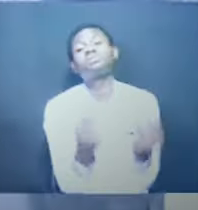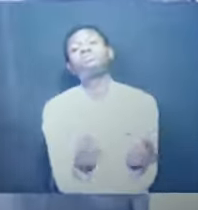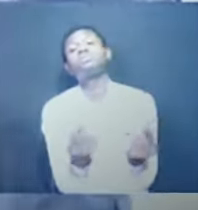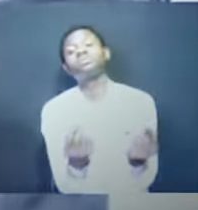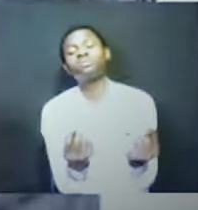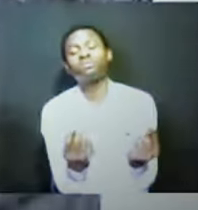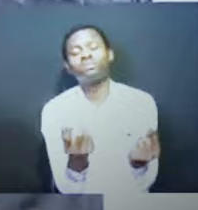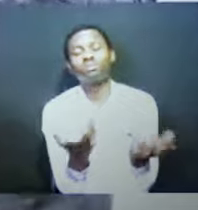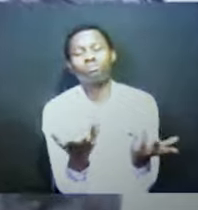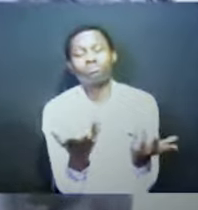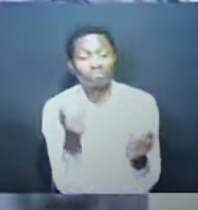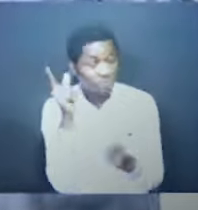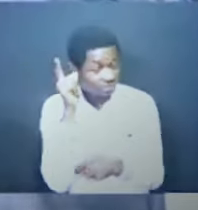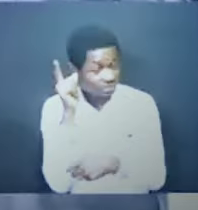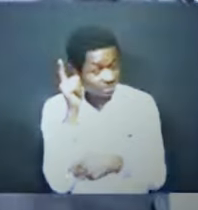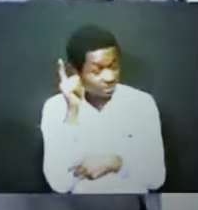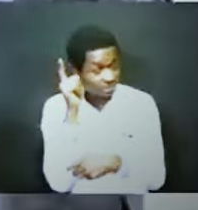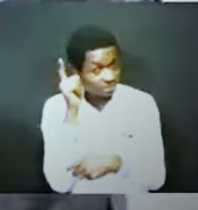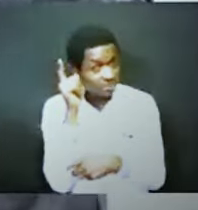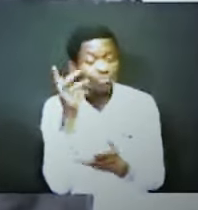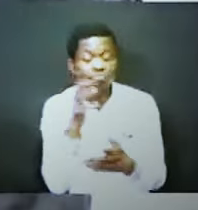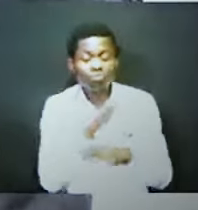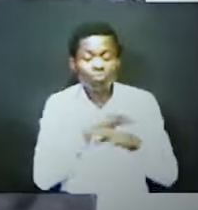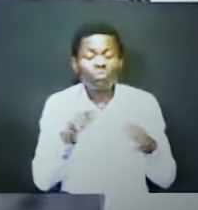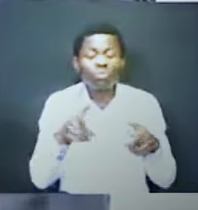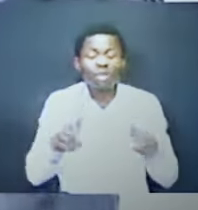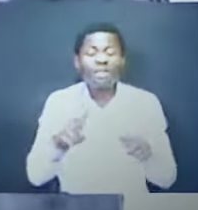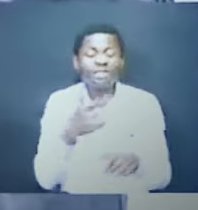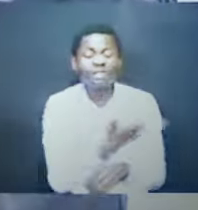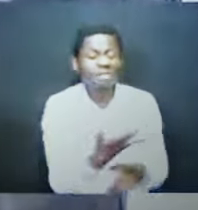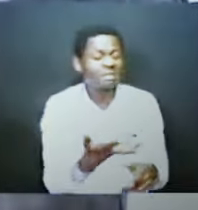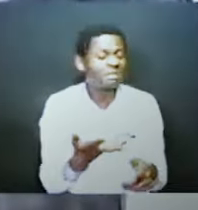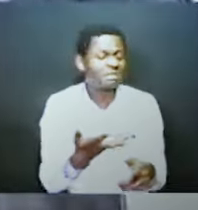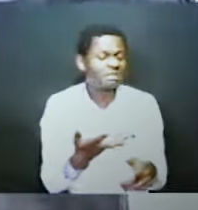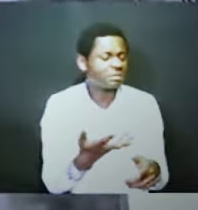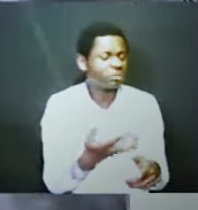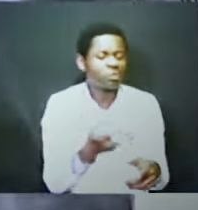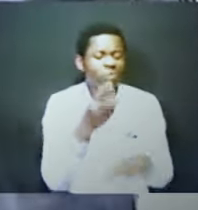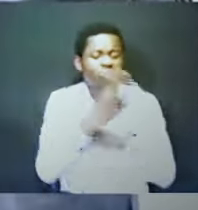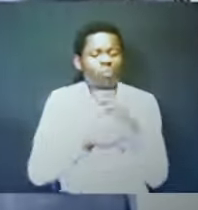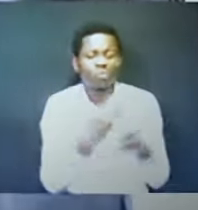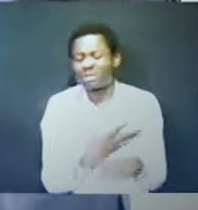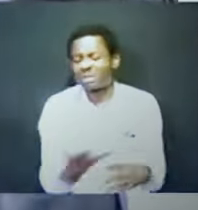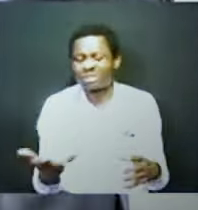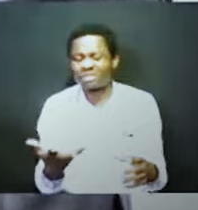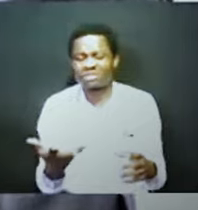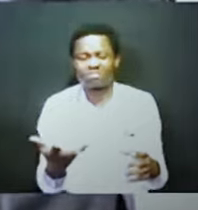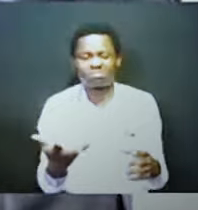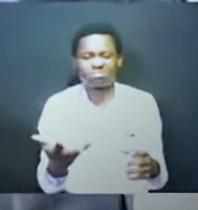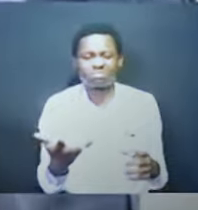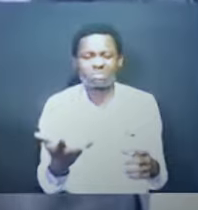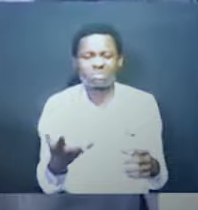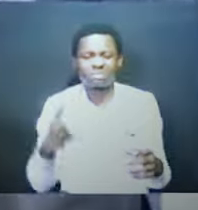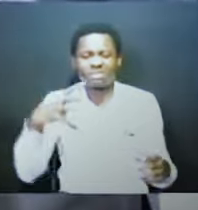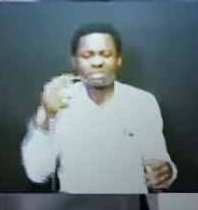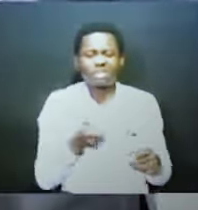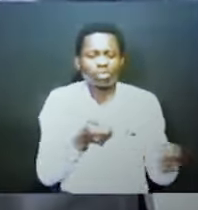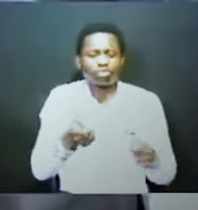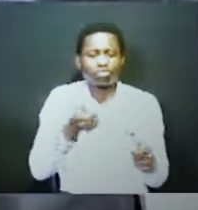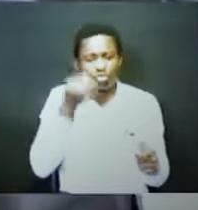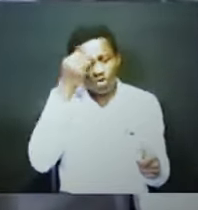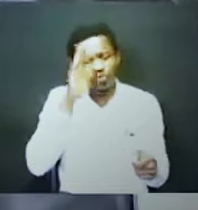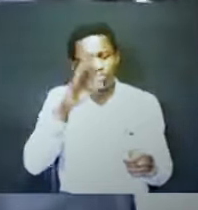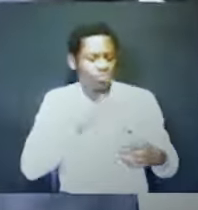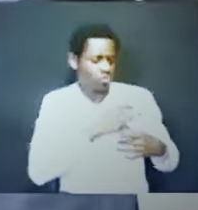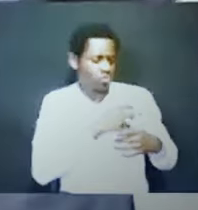But listen, don't let these things have the throne of our heart.